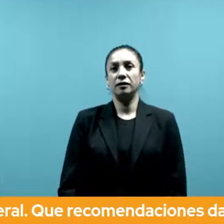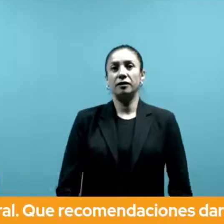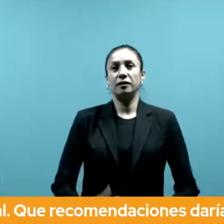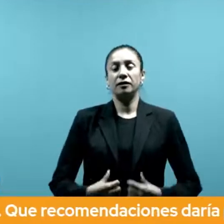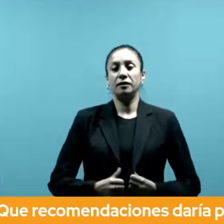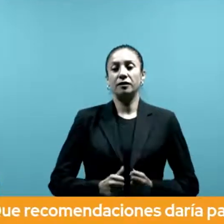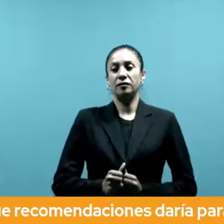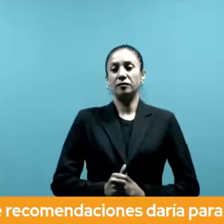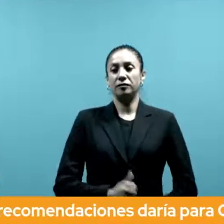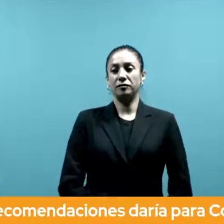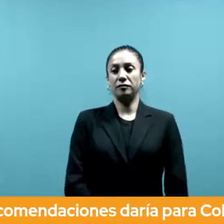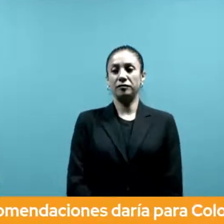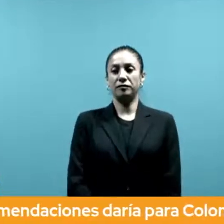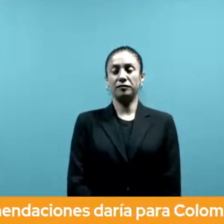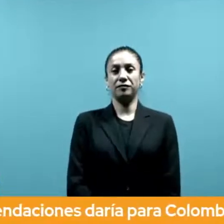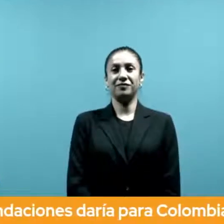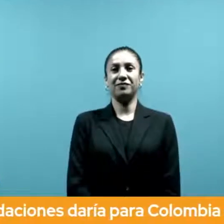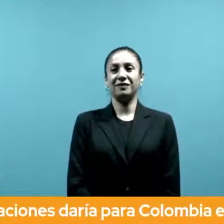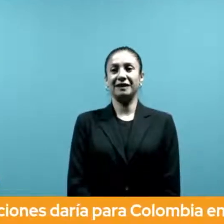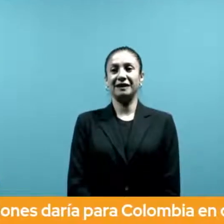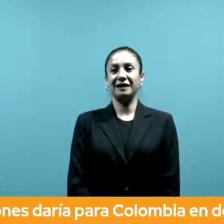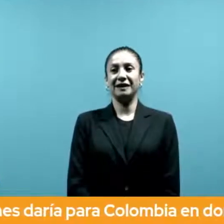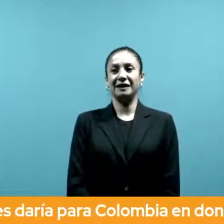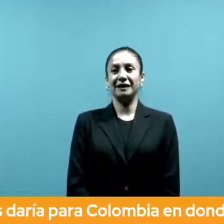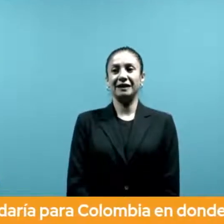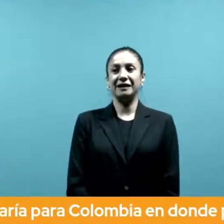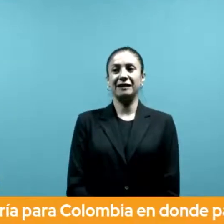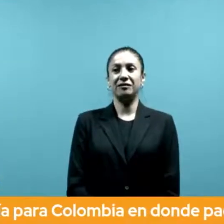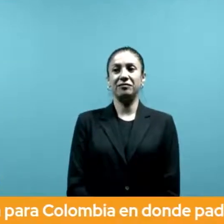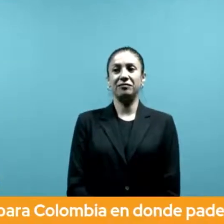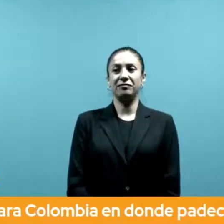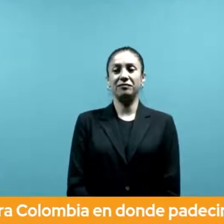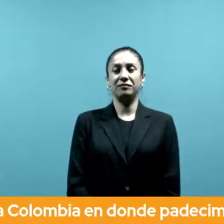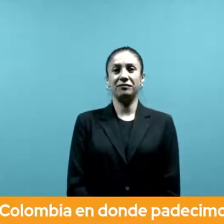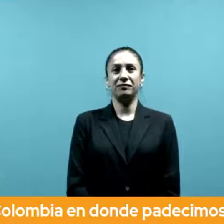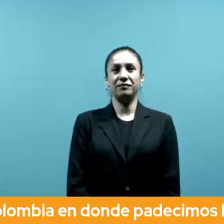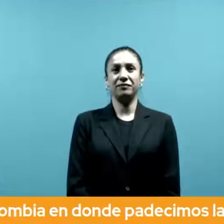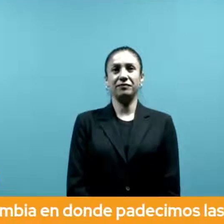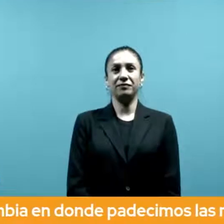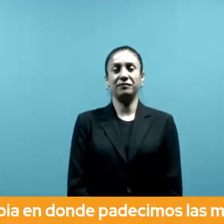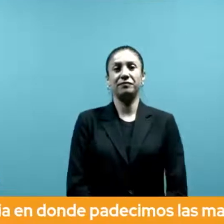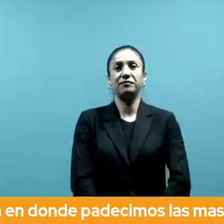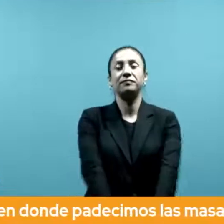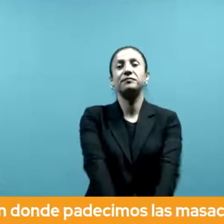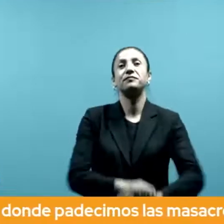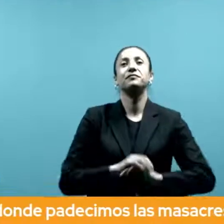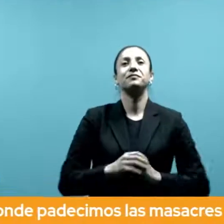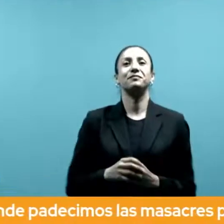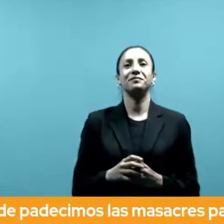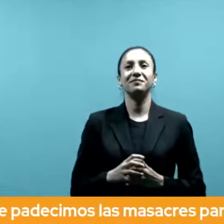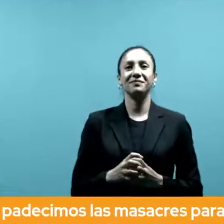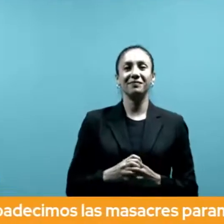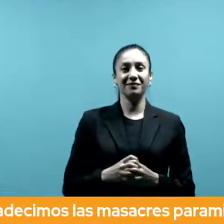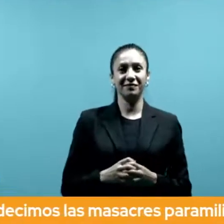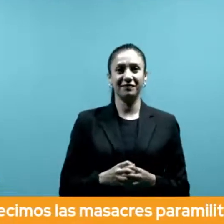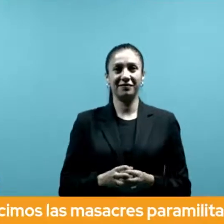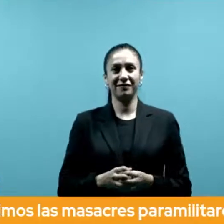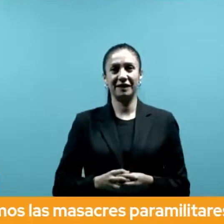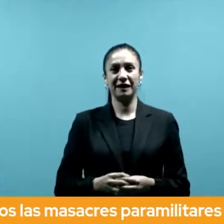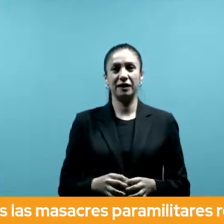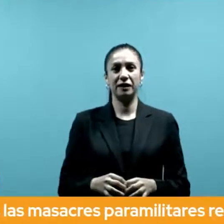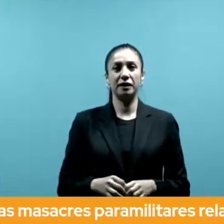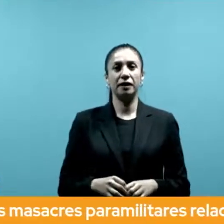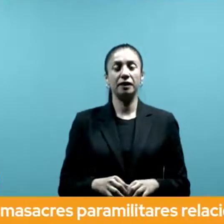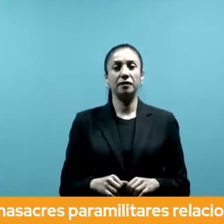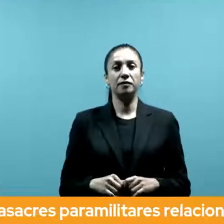language. So it's not just the Germans versus the Jews or Poles or Gypsies or other